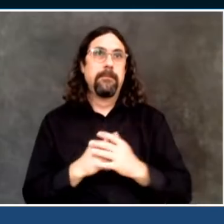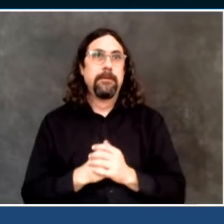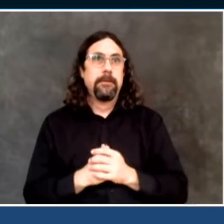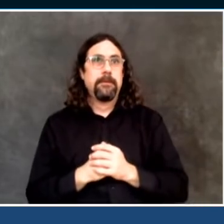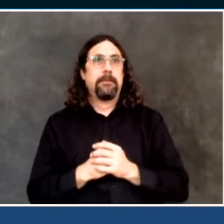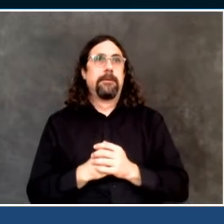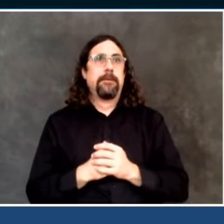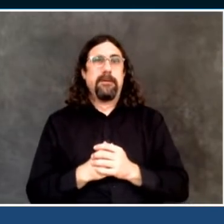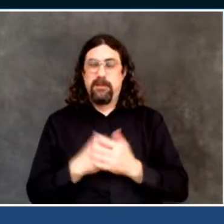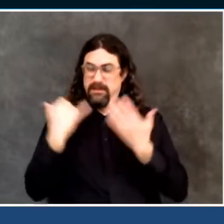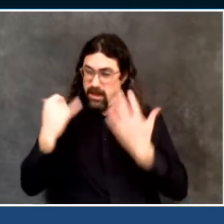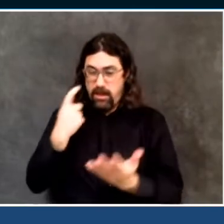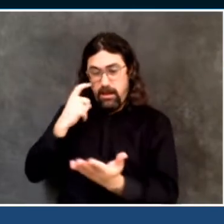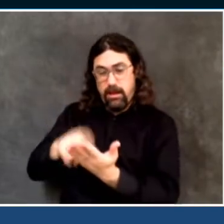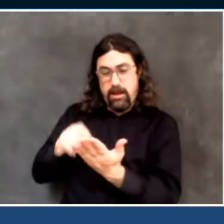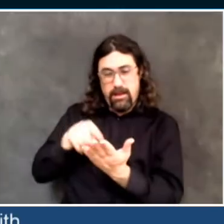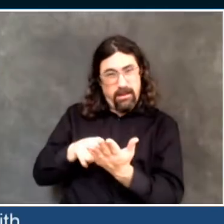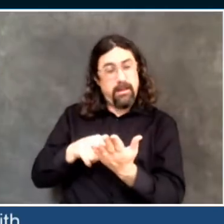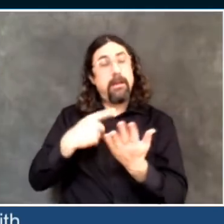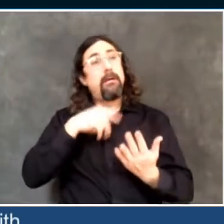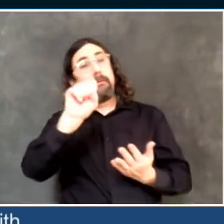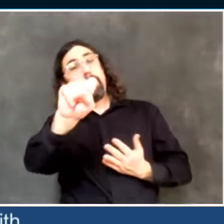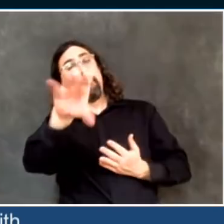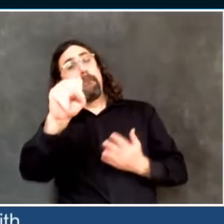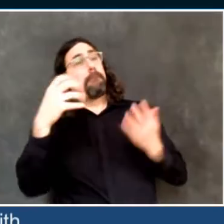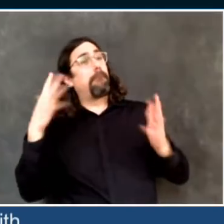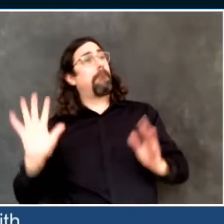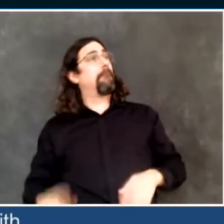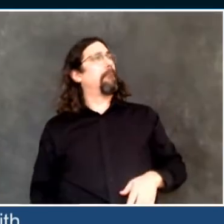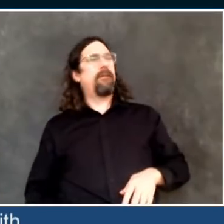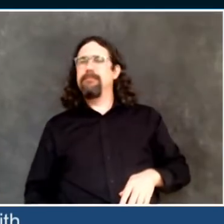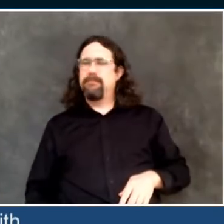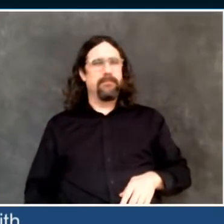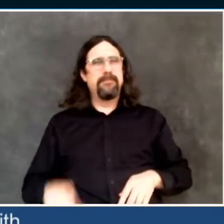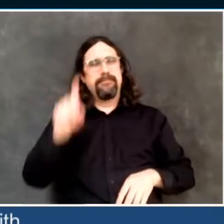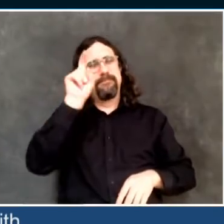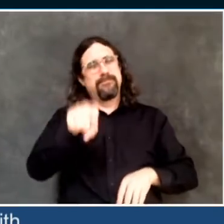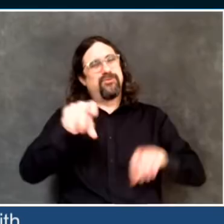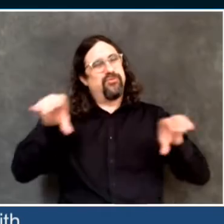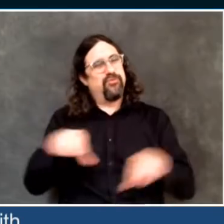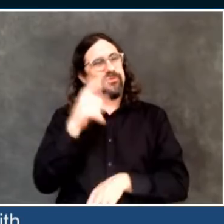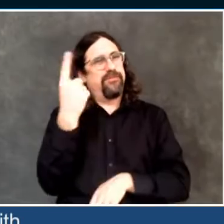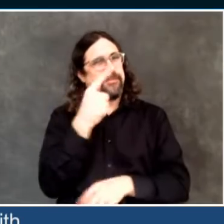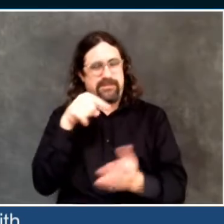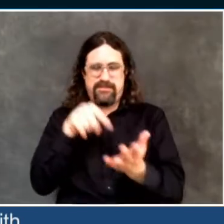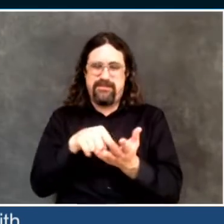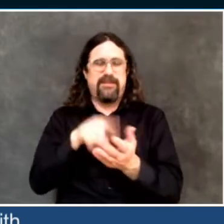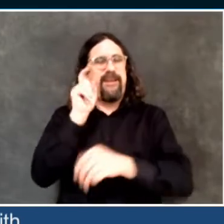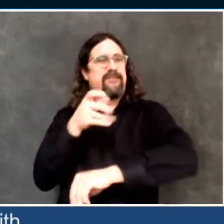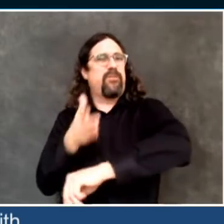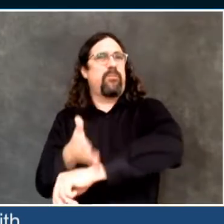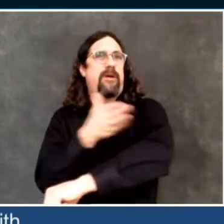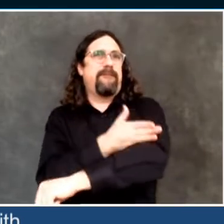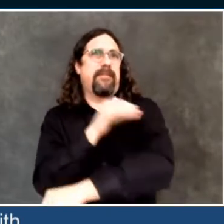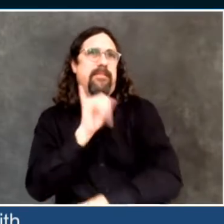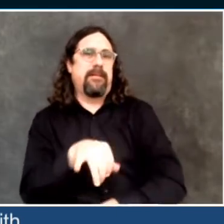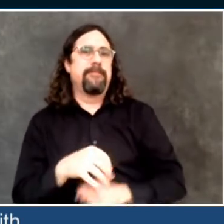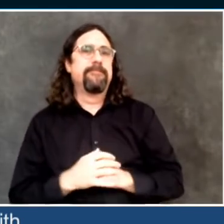about the plan that we will put in place immediately to address this information we now have about